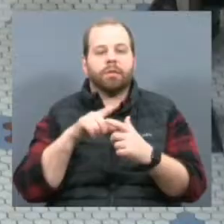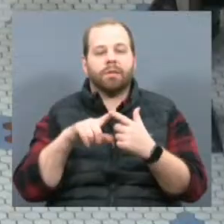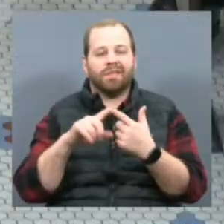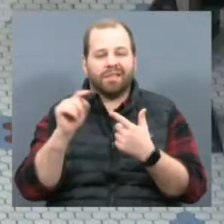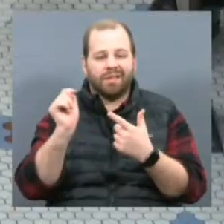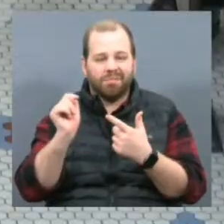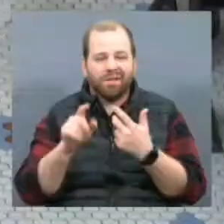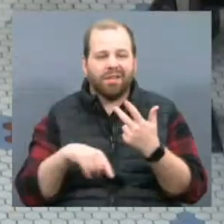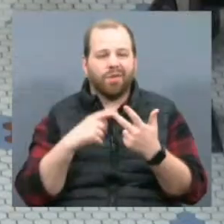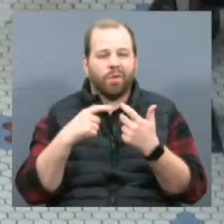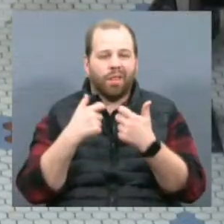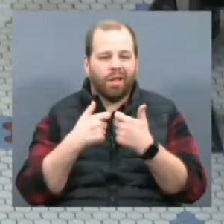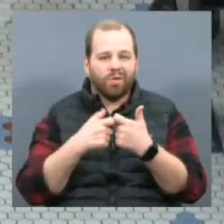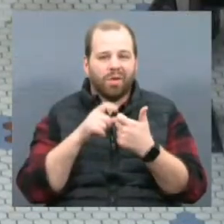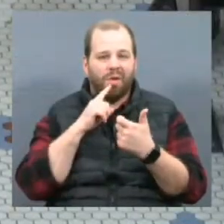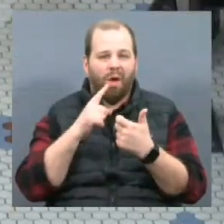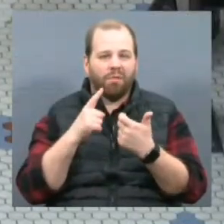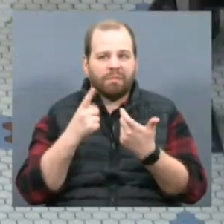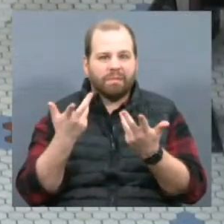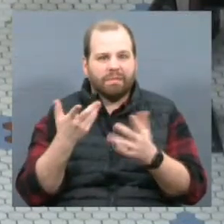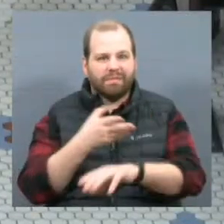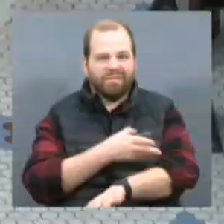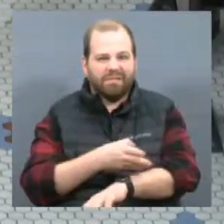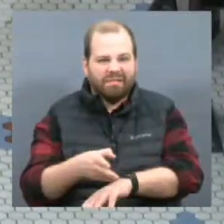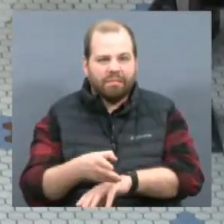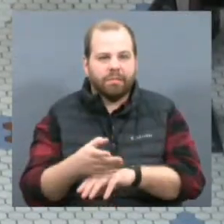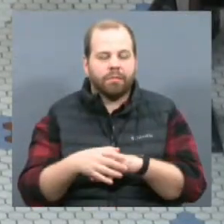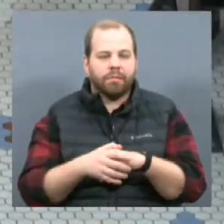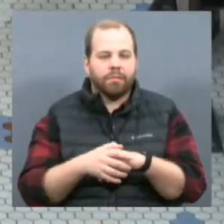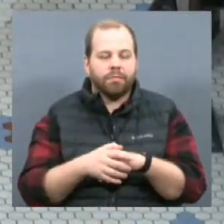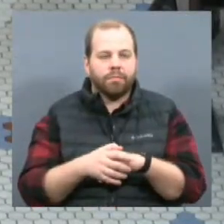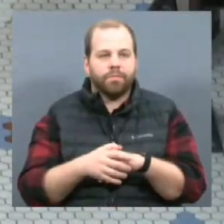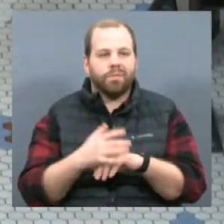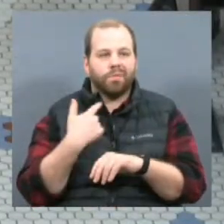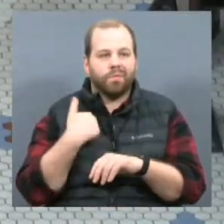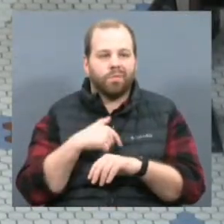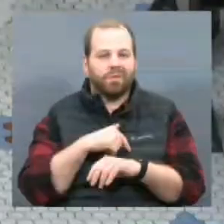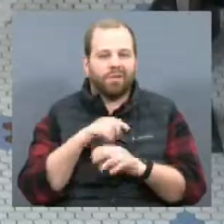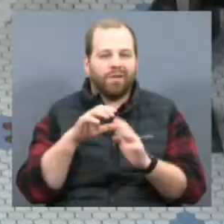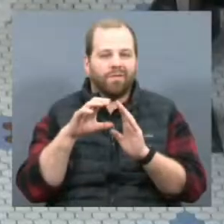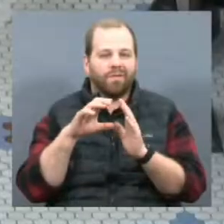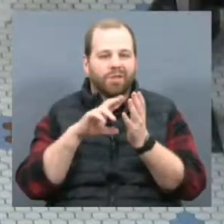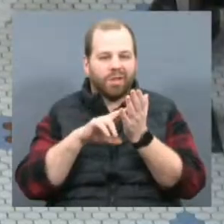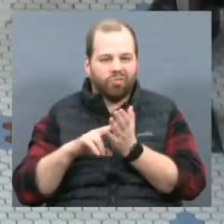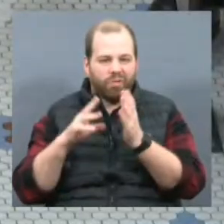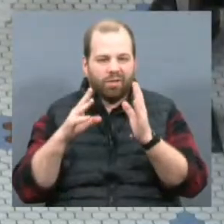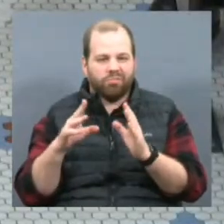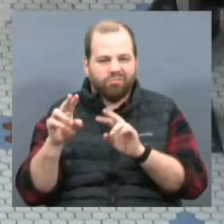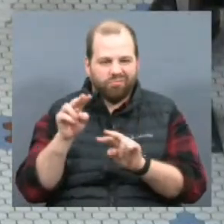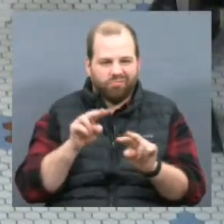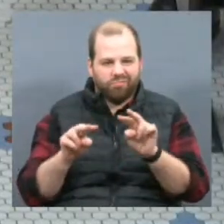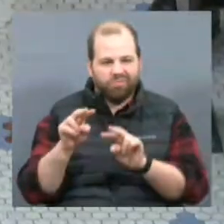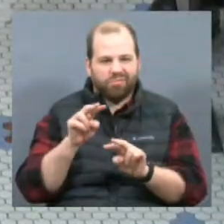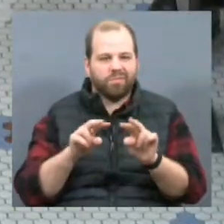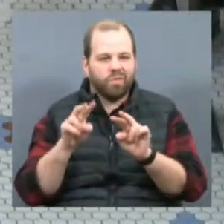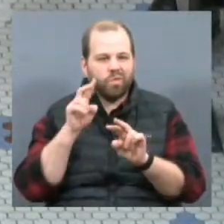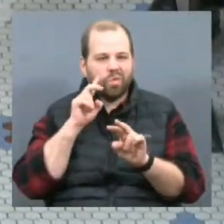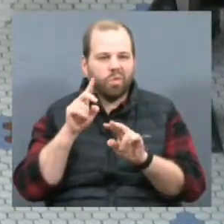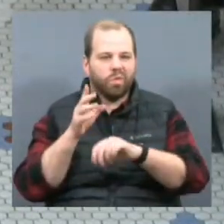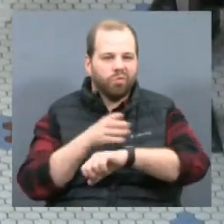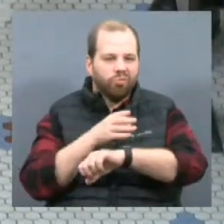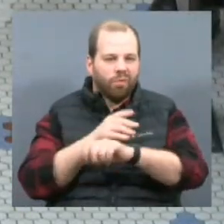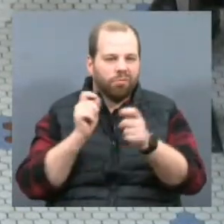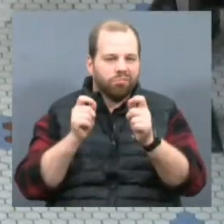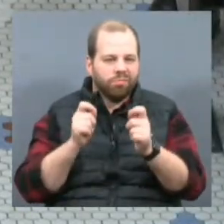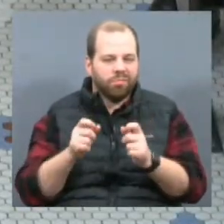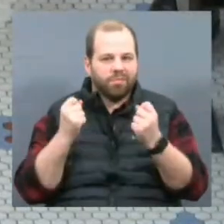the electrical are both substandard. We had a contractor come in who's built a number of and renovated a number of